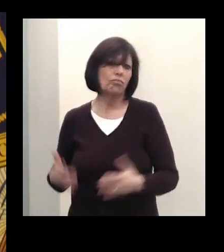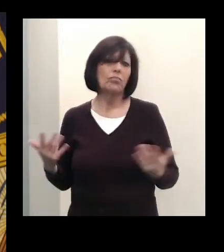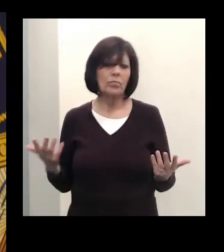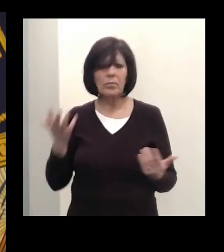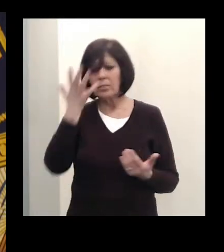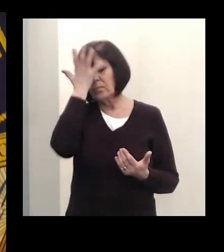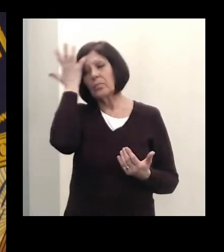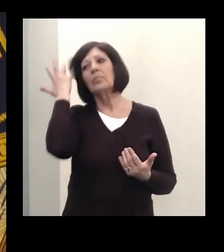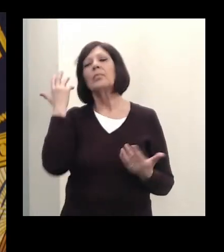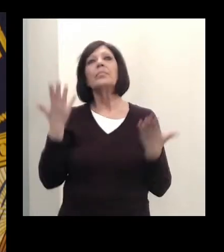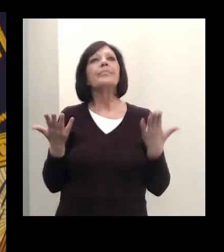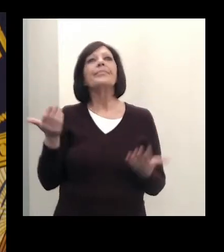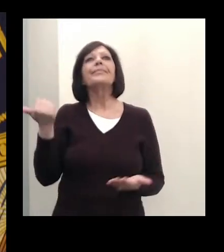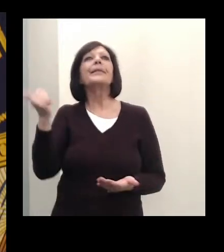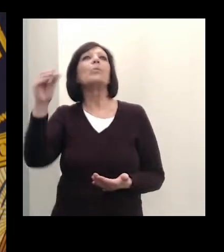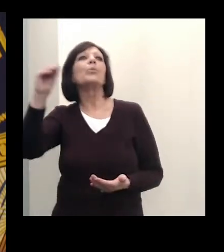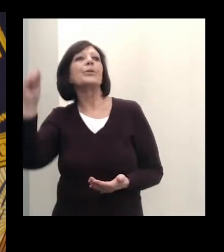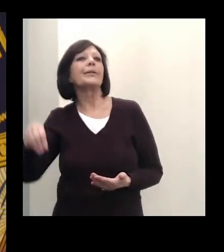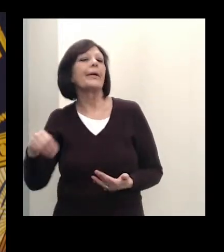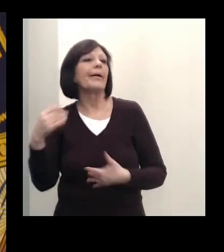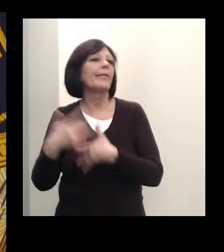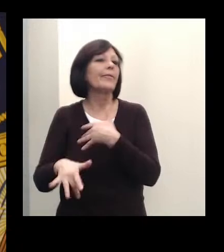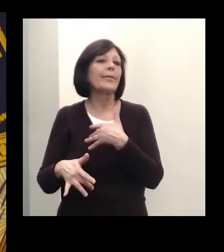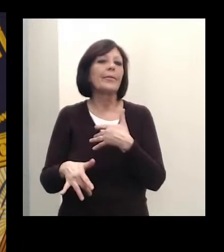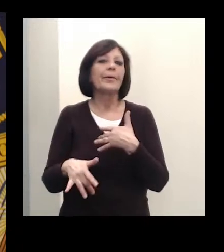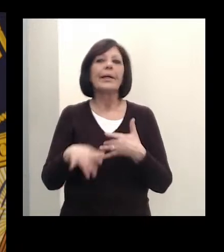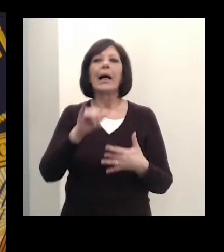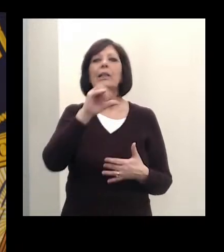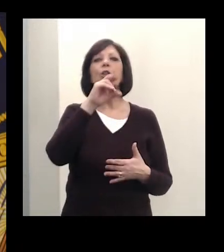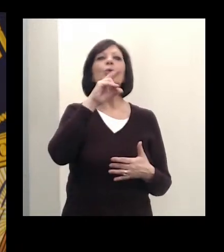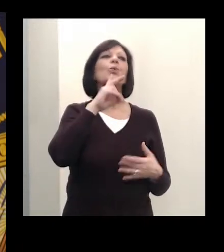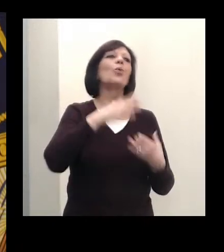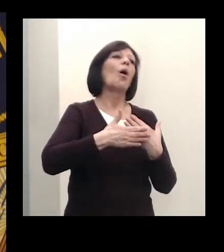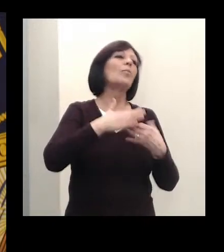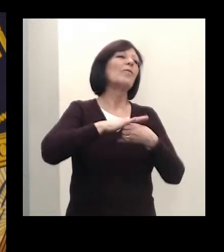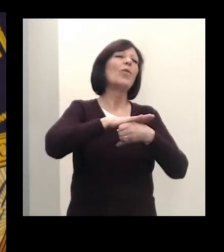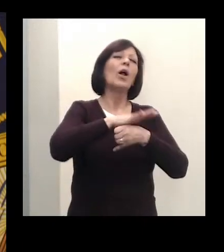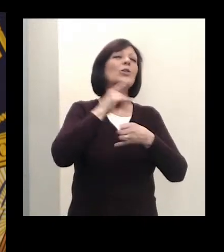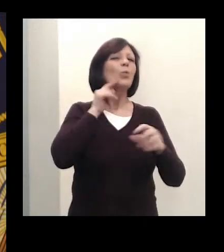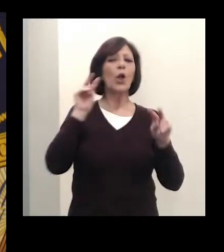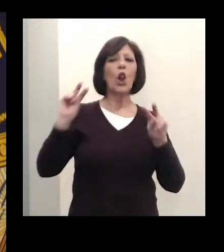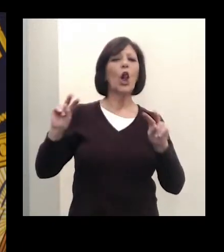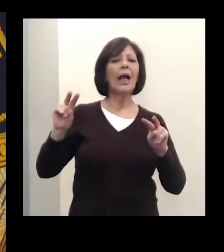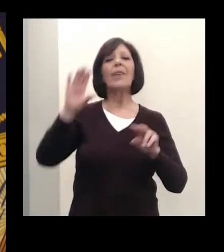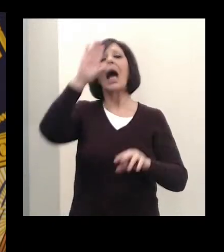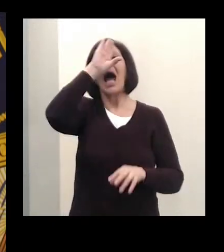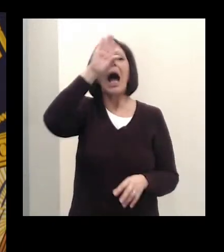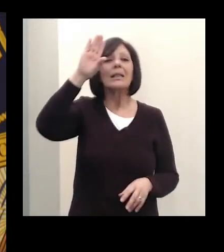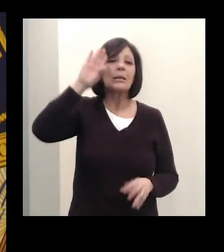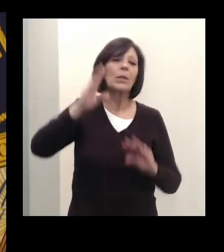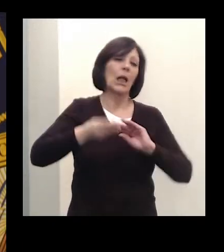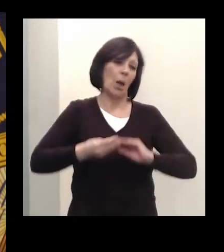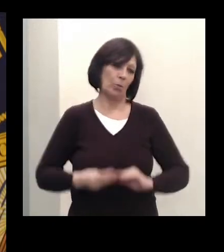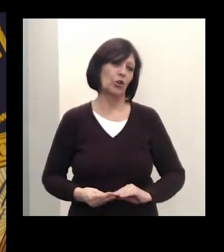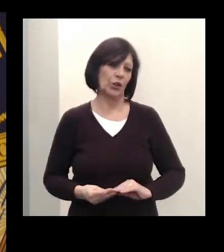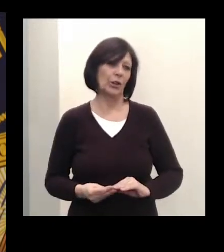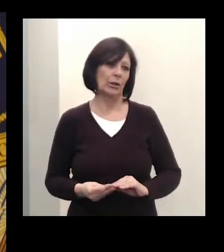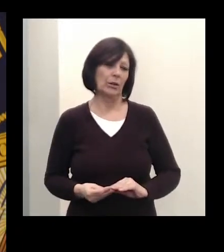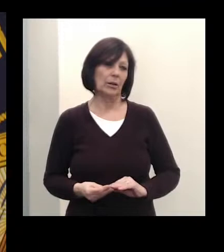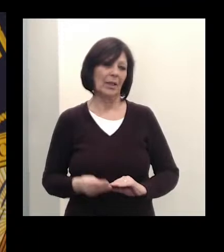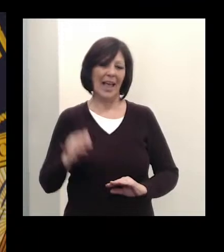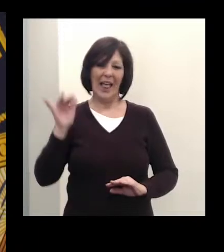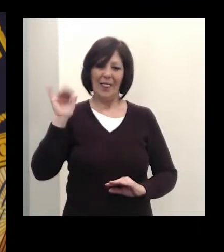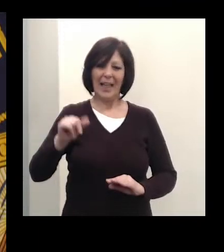10 to 15% of their beds open and their ICUs are almost full. So we're going to keep looking at the hospital numbers as the